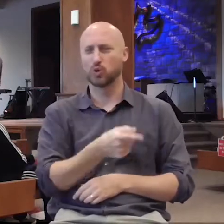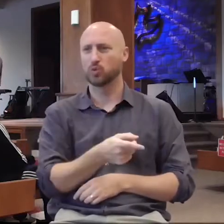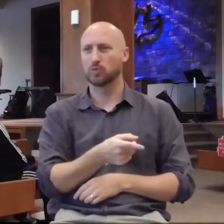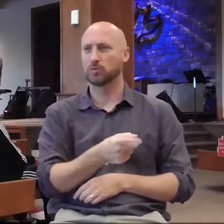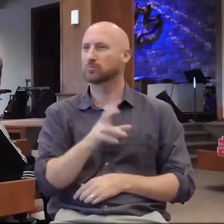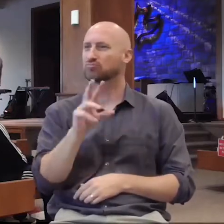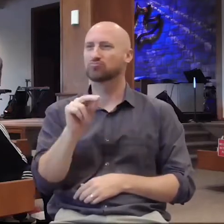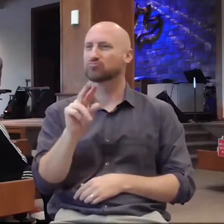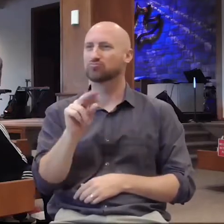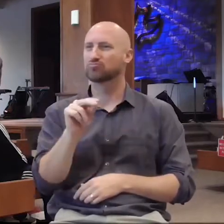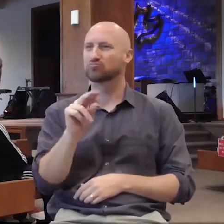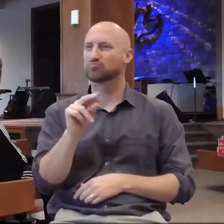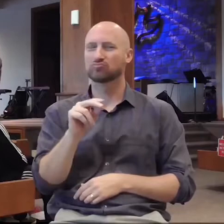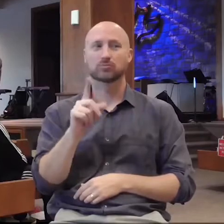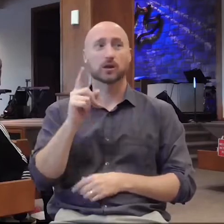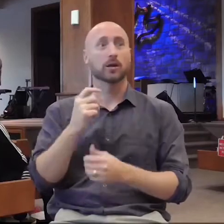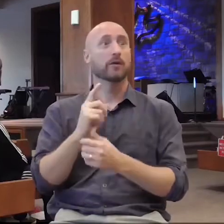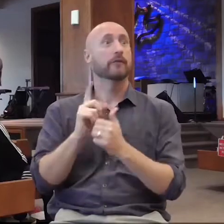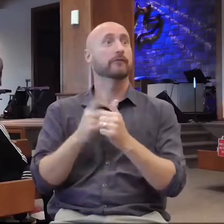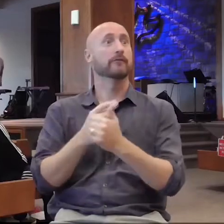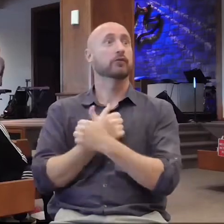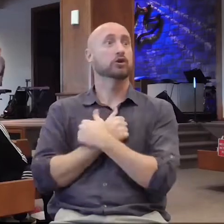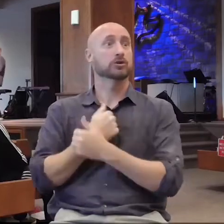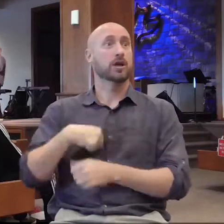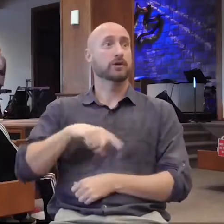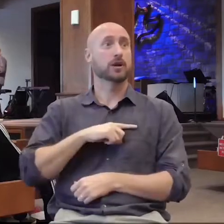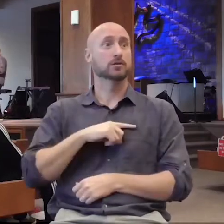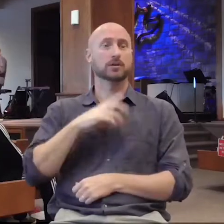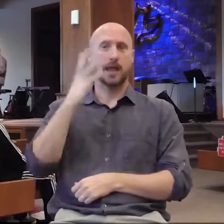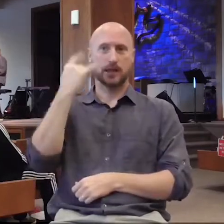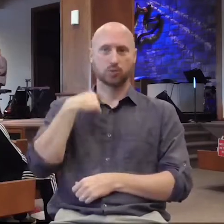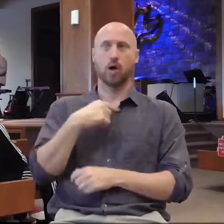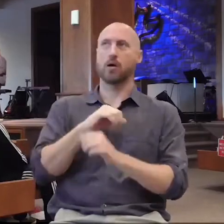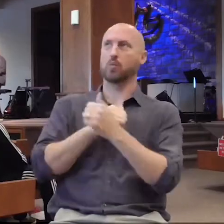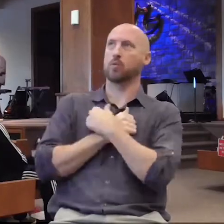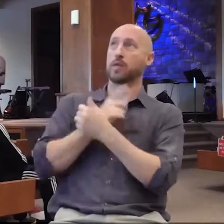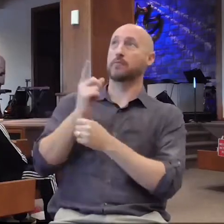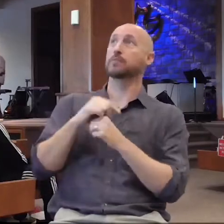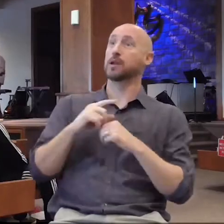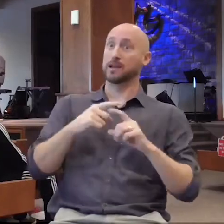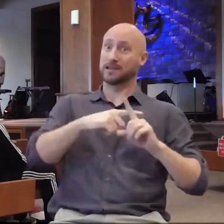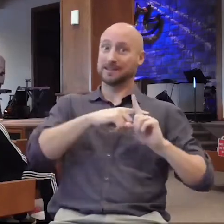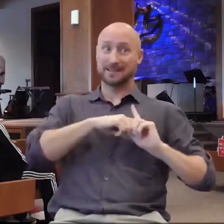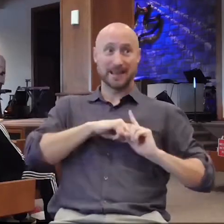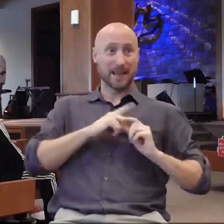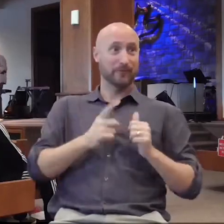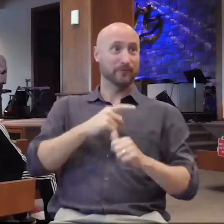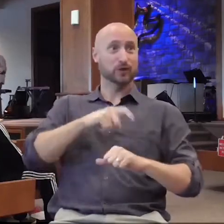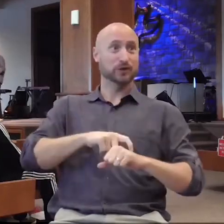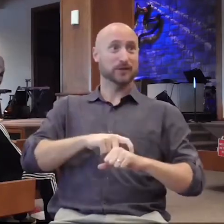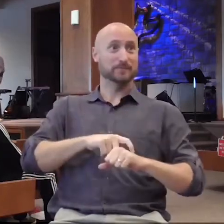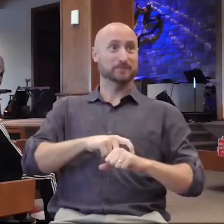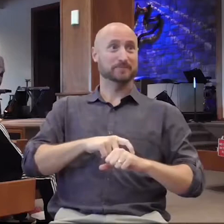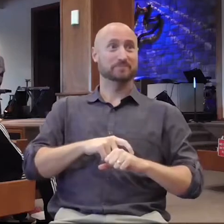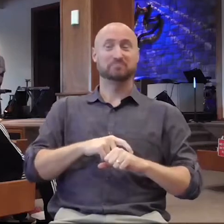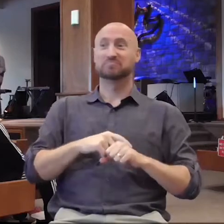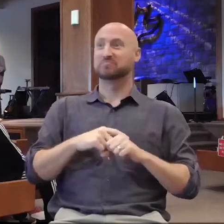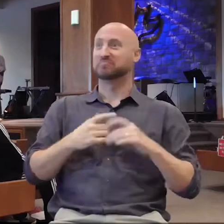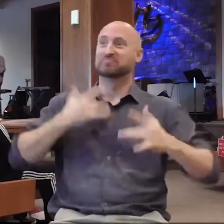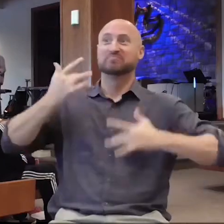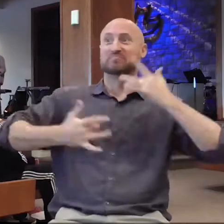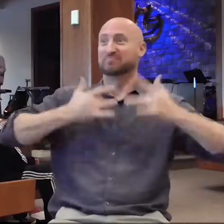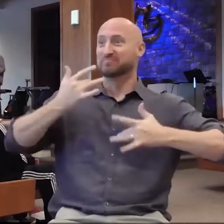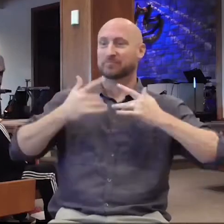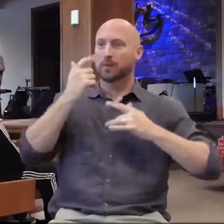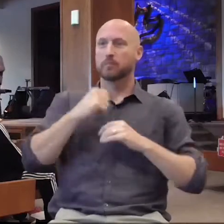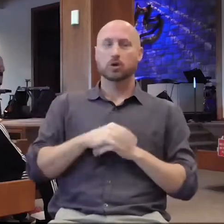We love him because he first loved us. And when we first get saved, we're amazed at that because we bring nothing to the table but a sinner.